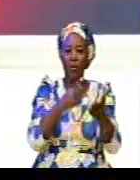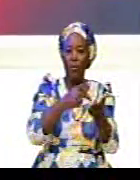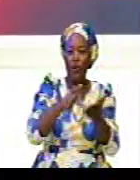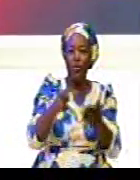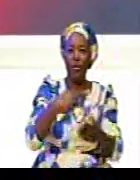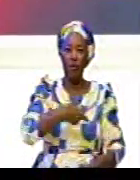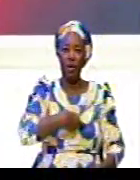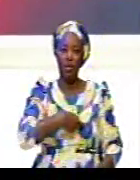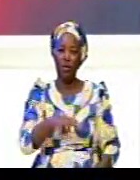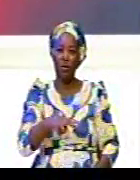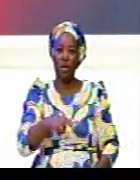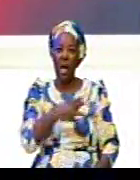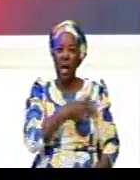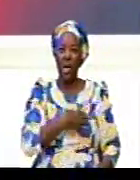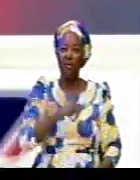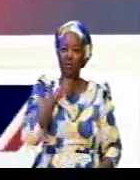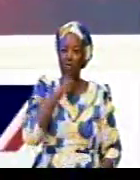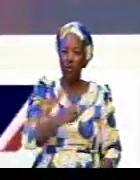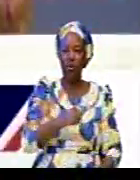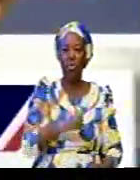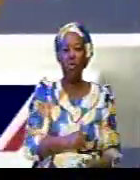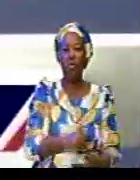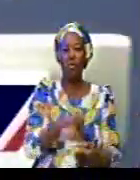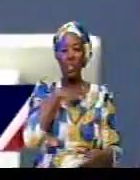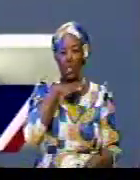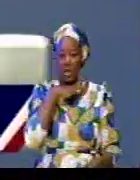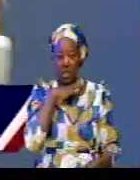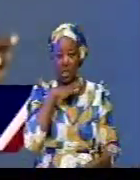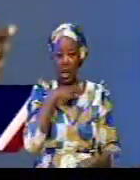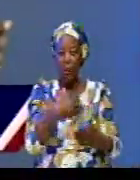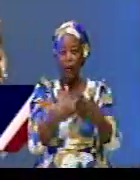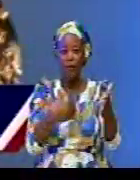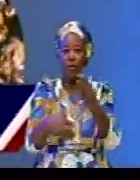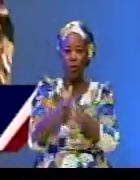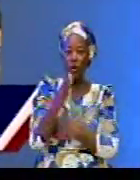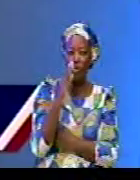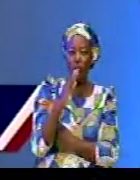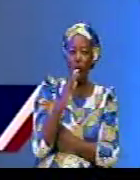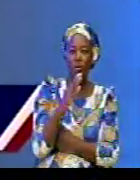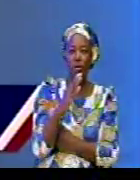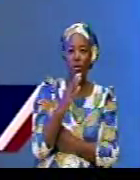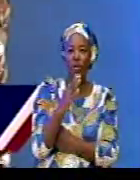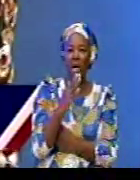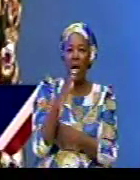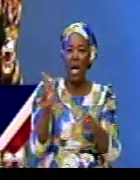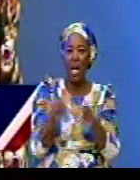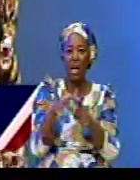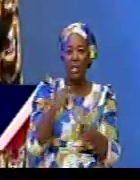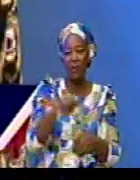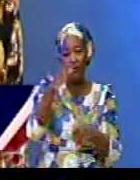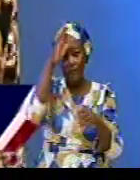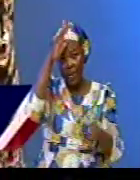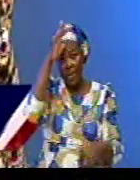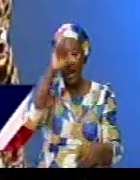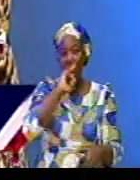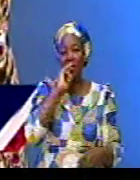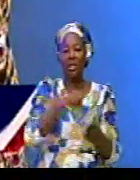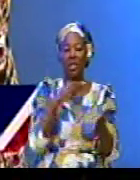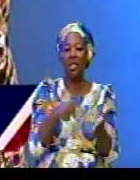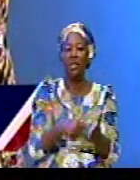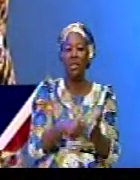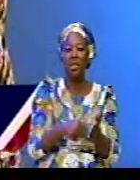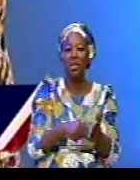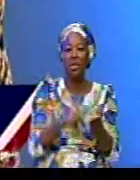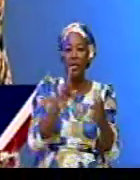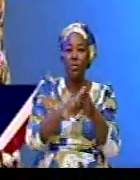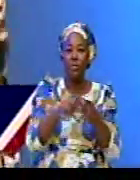verse 27, it says, pure religion and undefiled before God